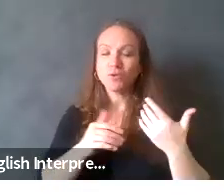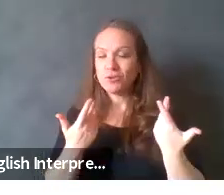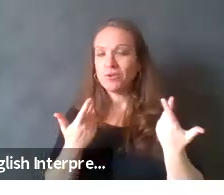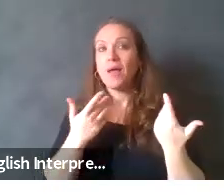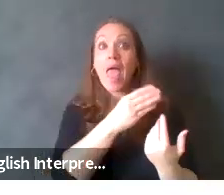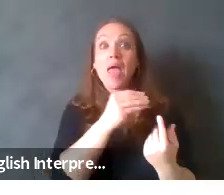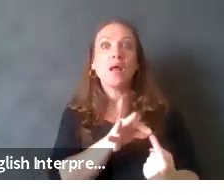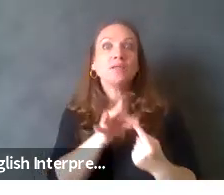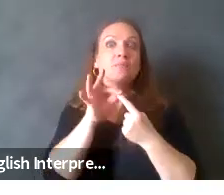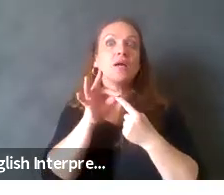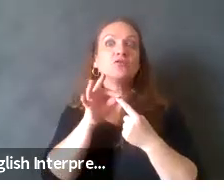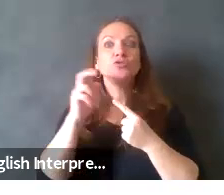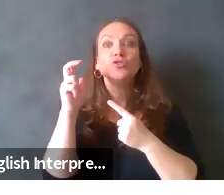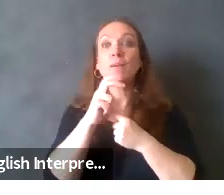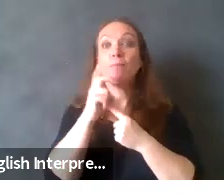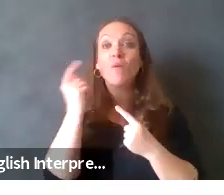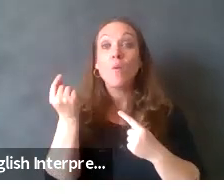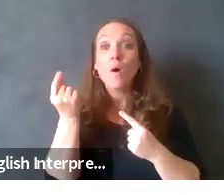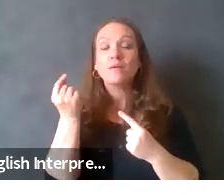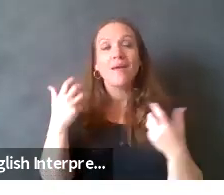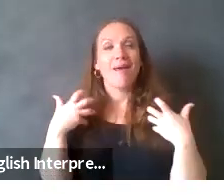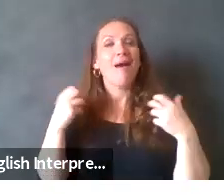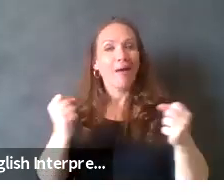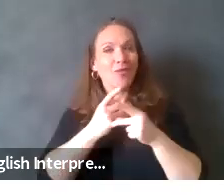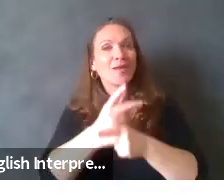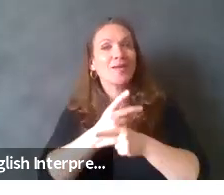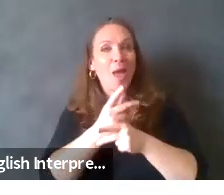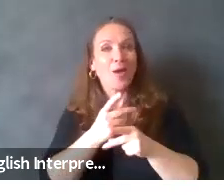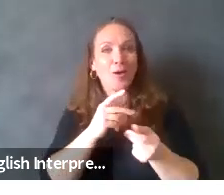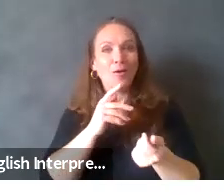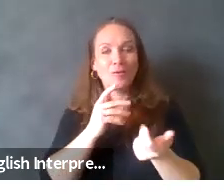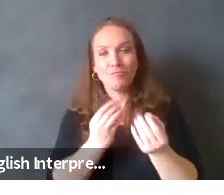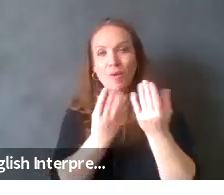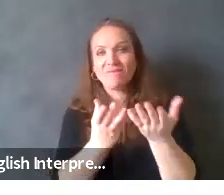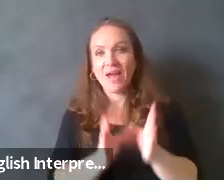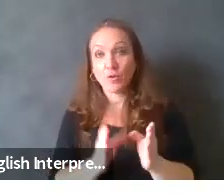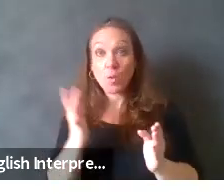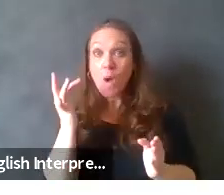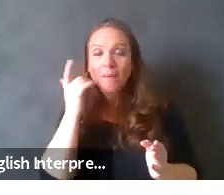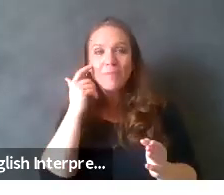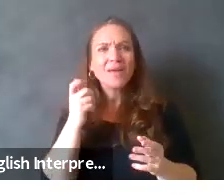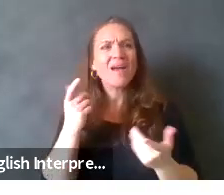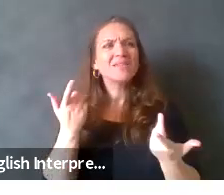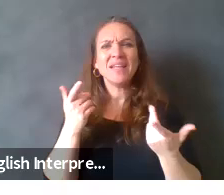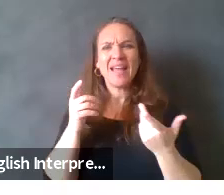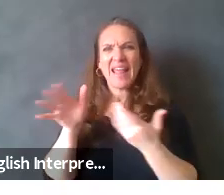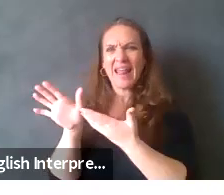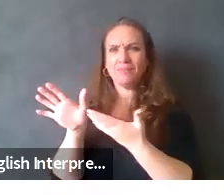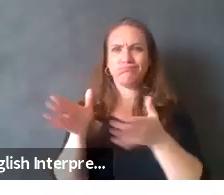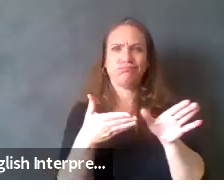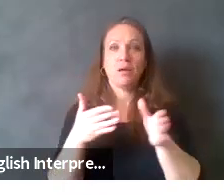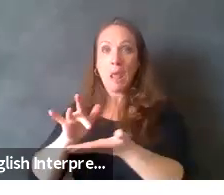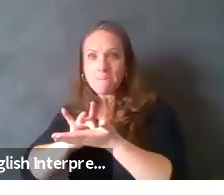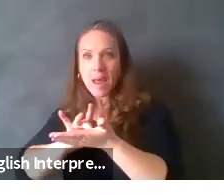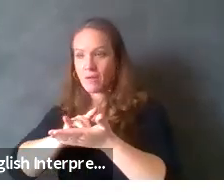good for healthcare providers because it kind of pokes them out of the medical model. And so